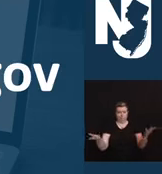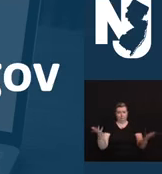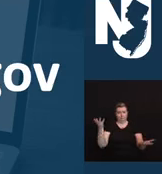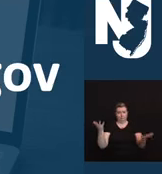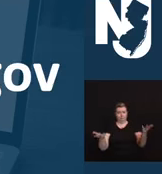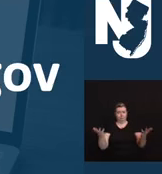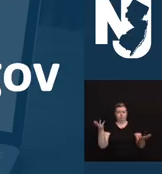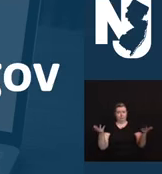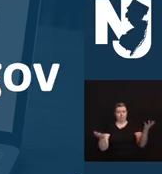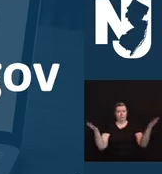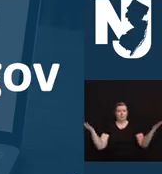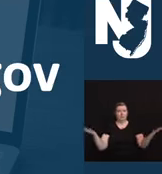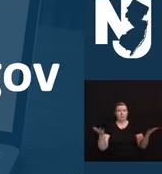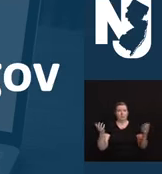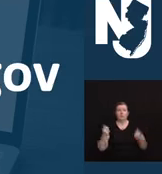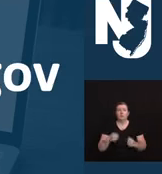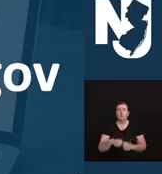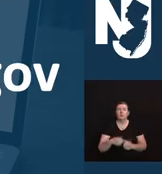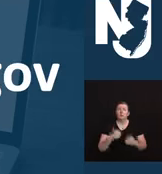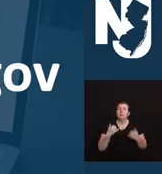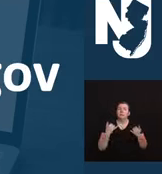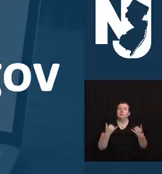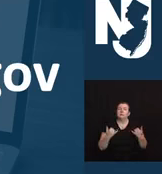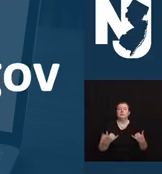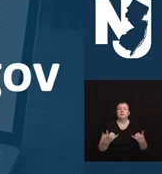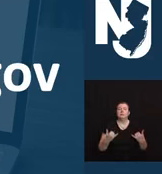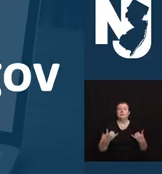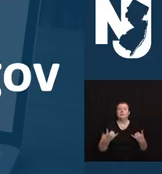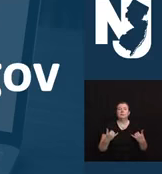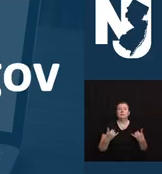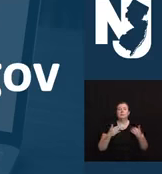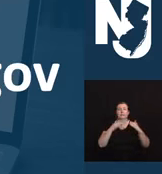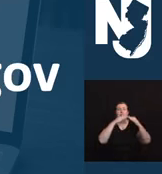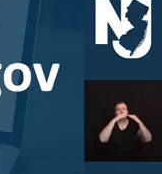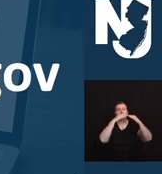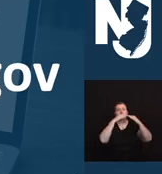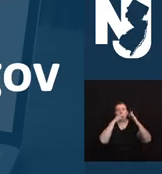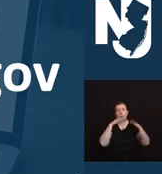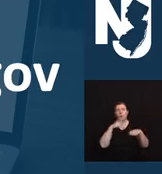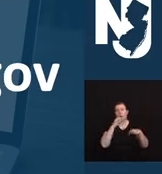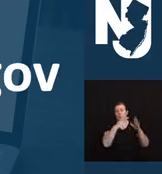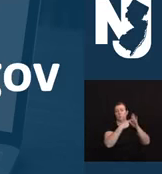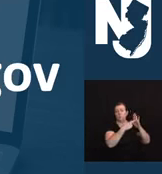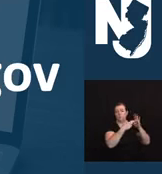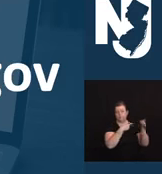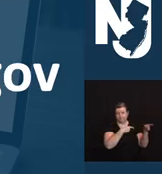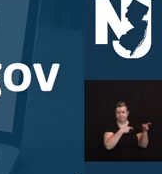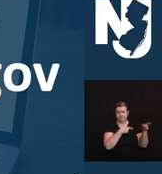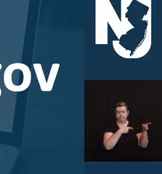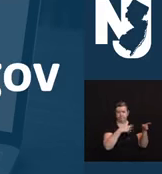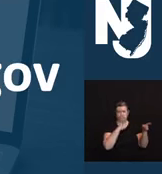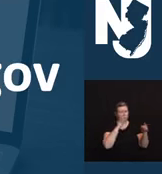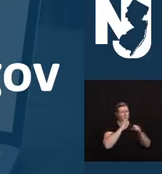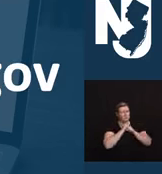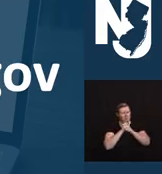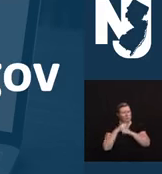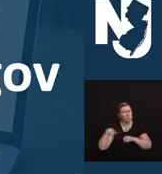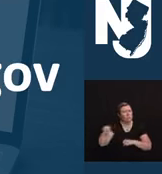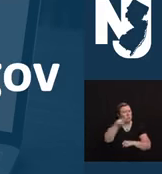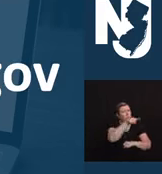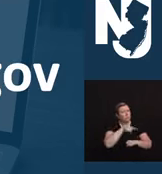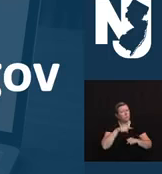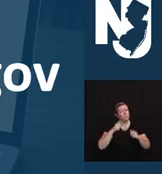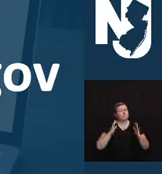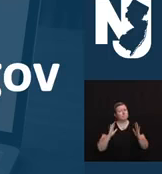of Representatives, on the other hand, would protect these residents, as well as those in long-term care facilities and residents with intellectual